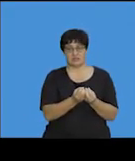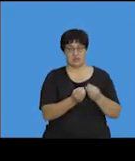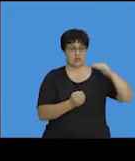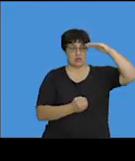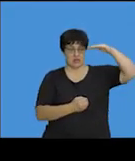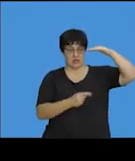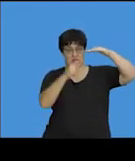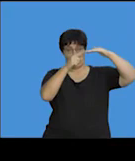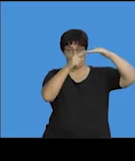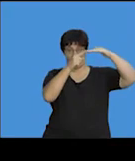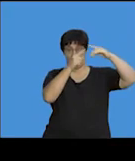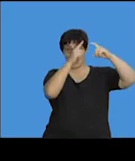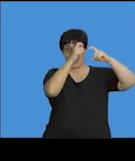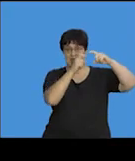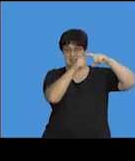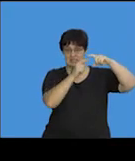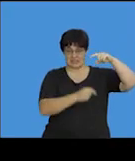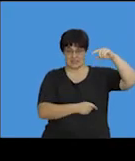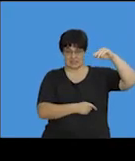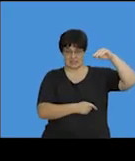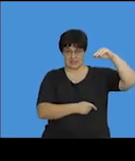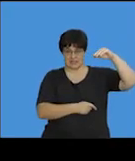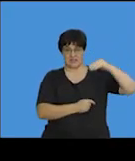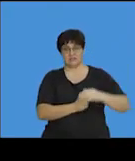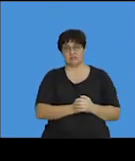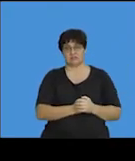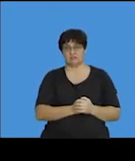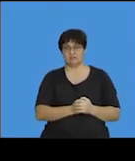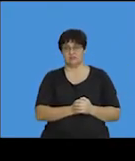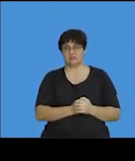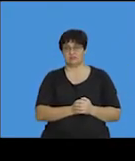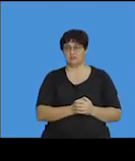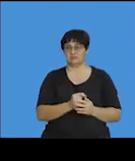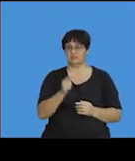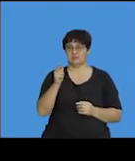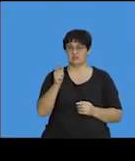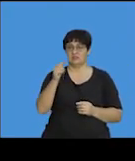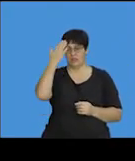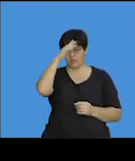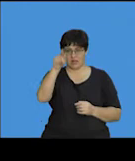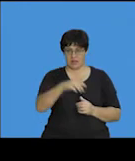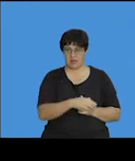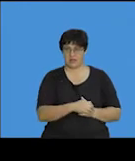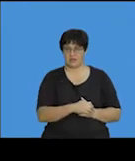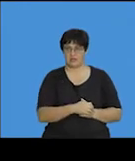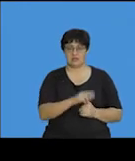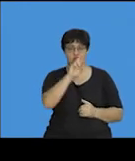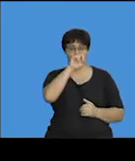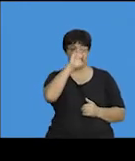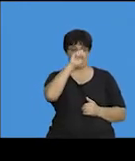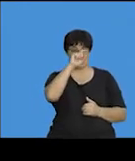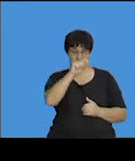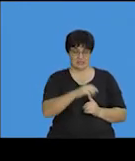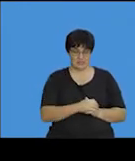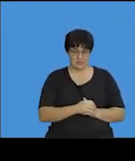at point X. So over here, and I always do this when I read a question, I'm going to write in what I know. So from rest